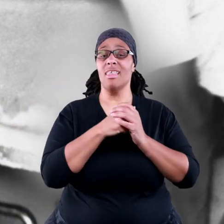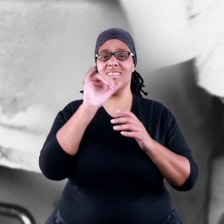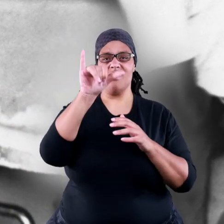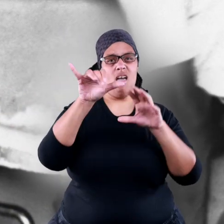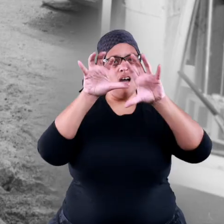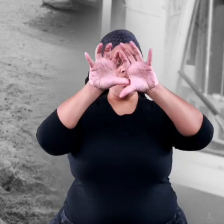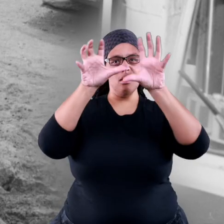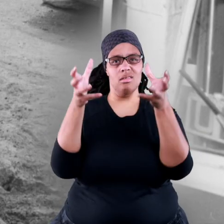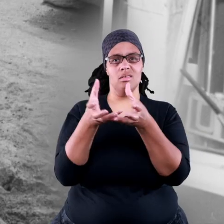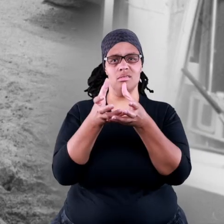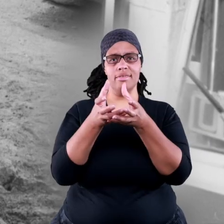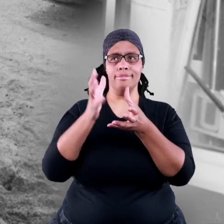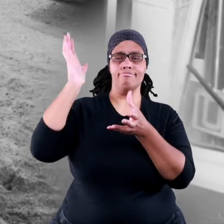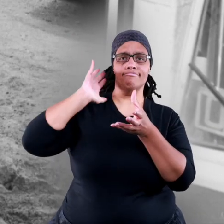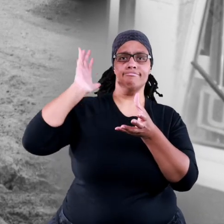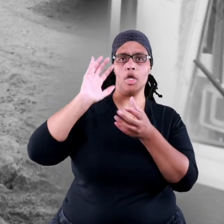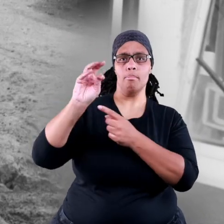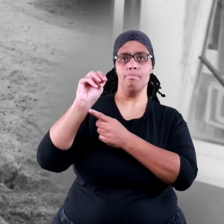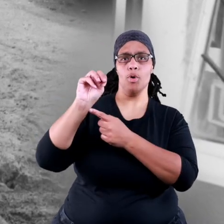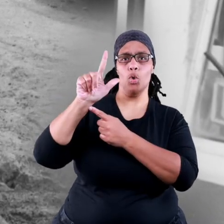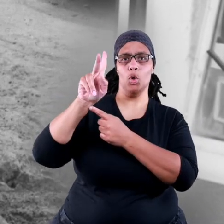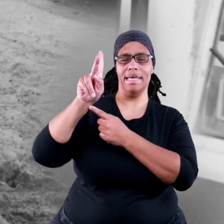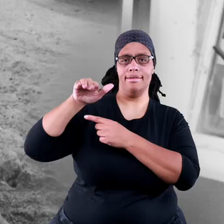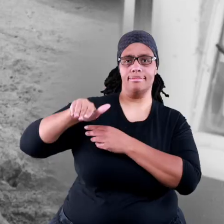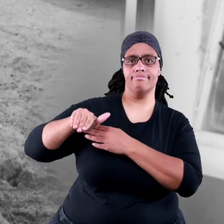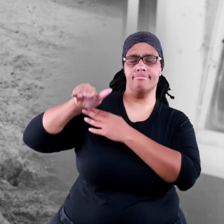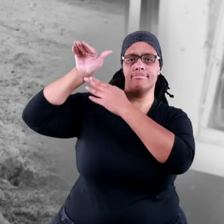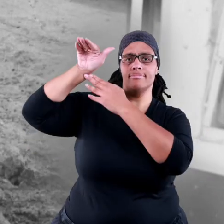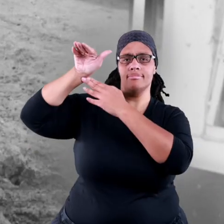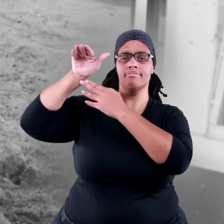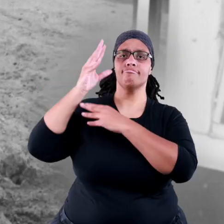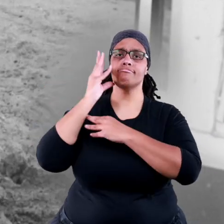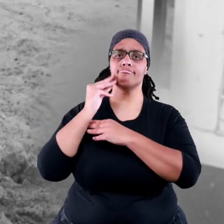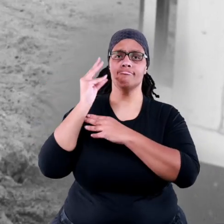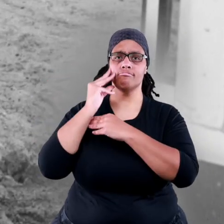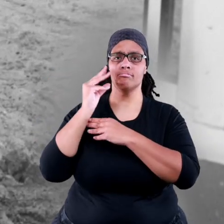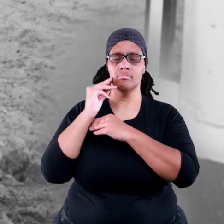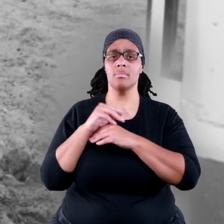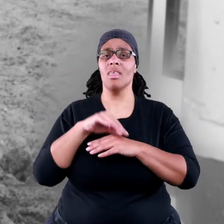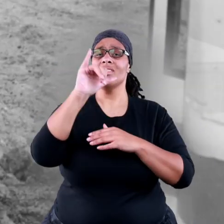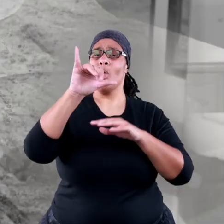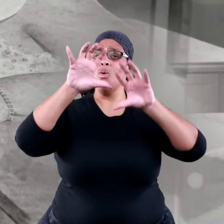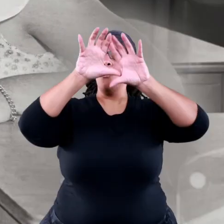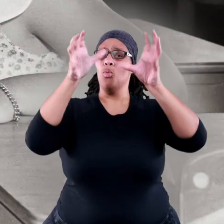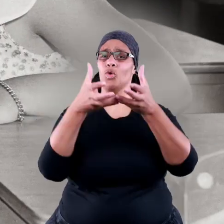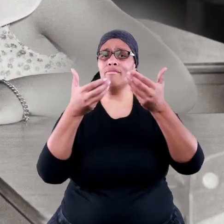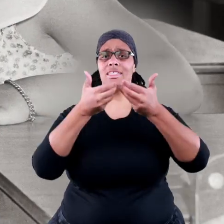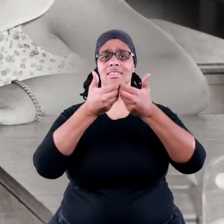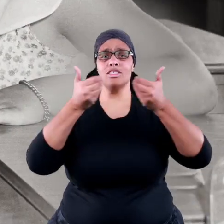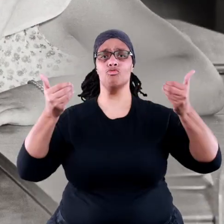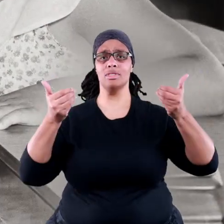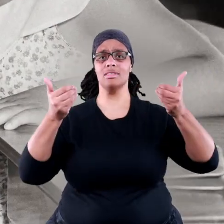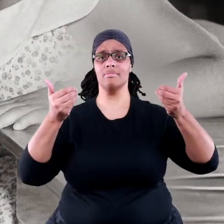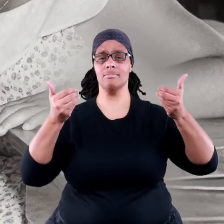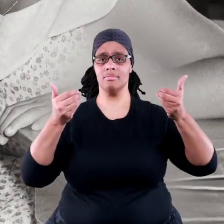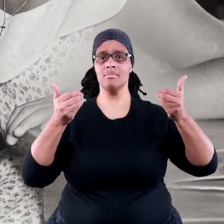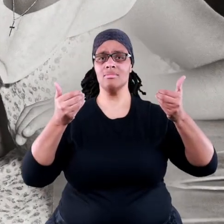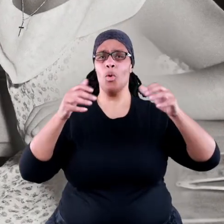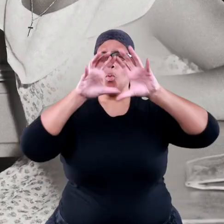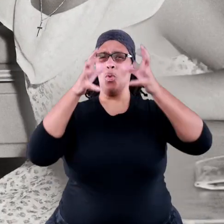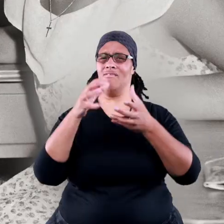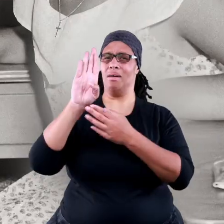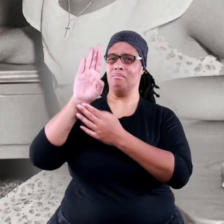only. This was the world that Martin Luther King Jr. grew up in, a world of